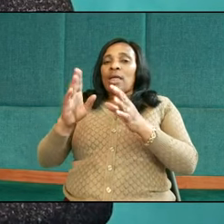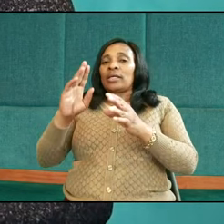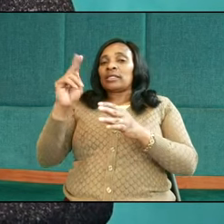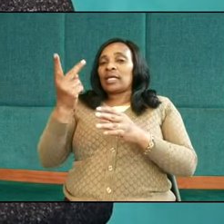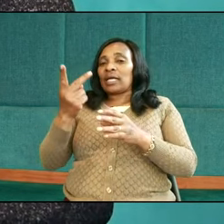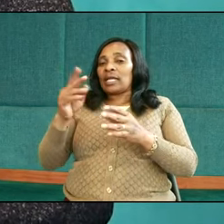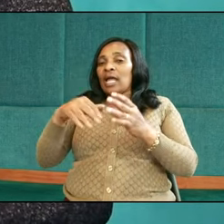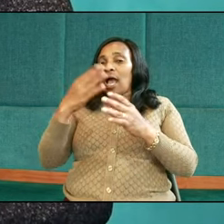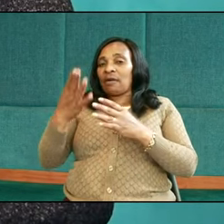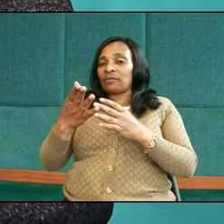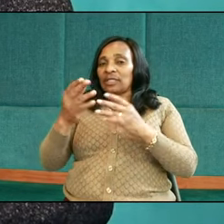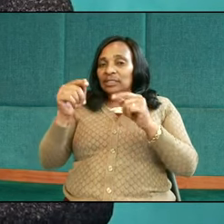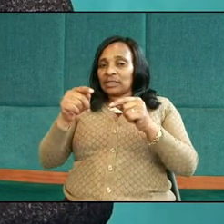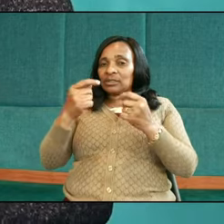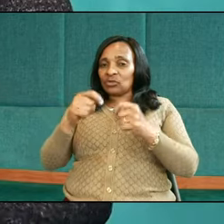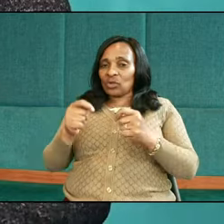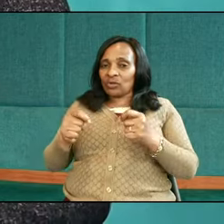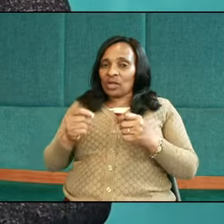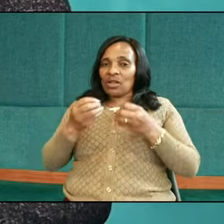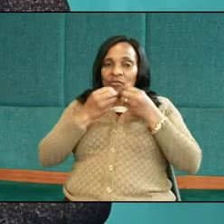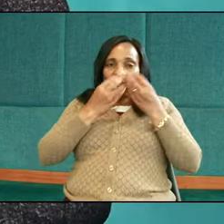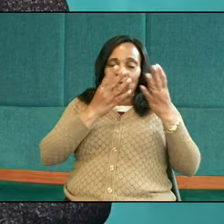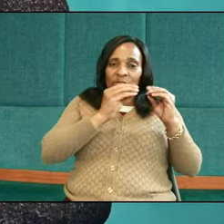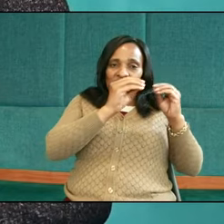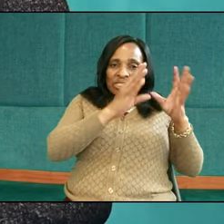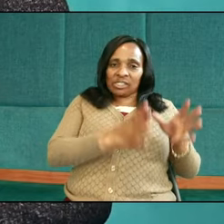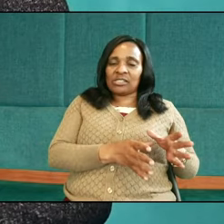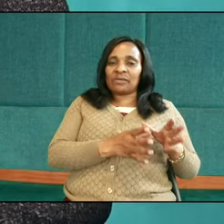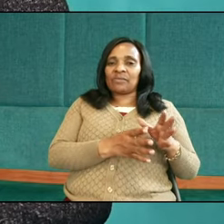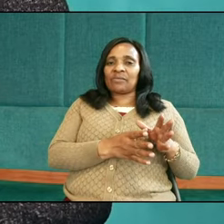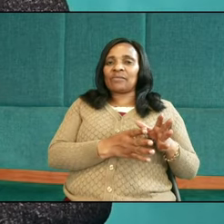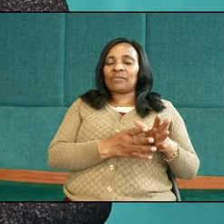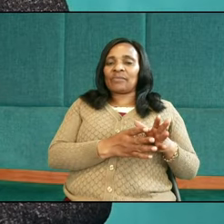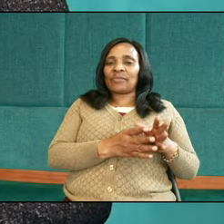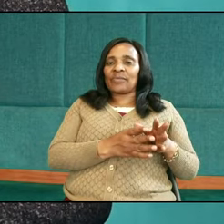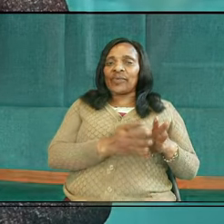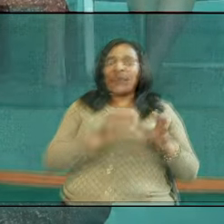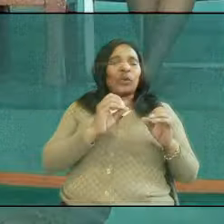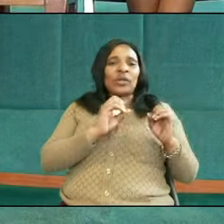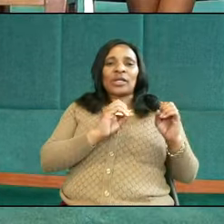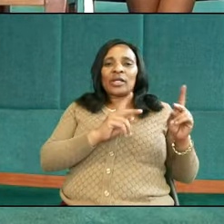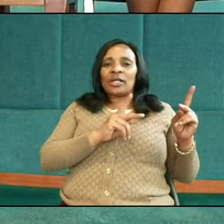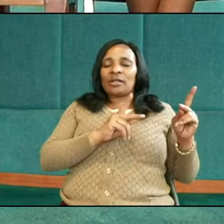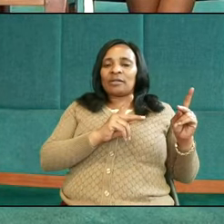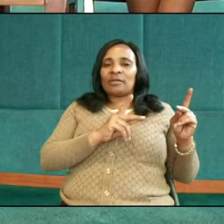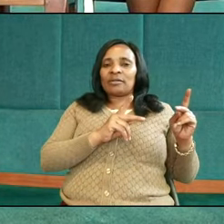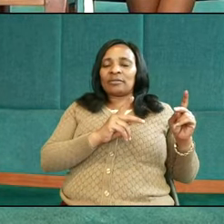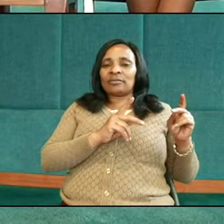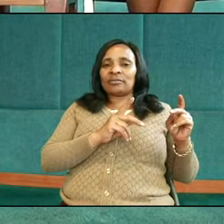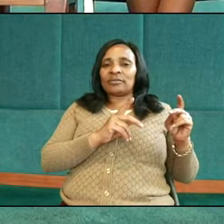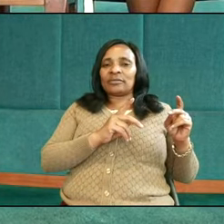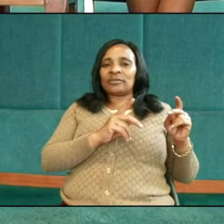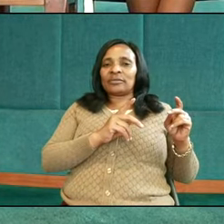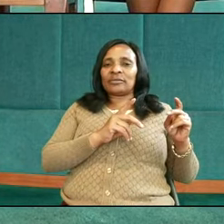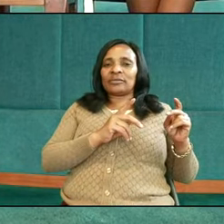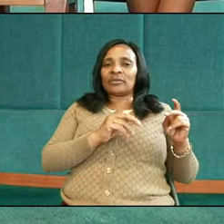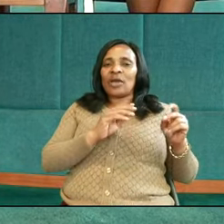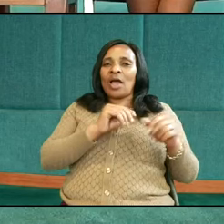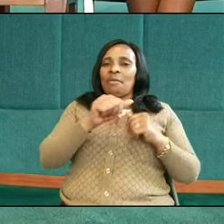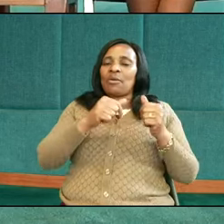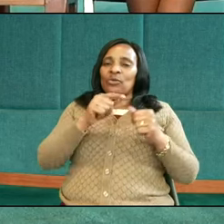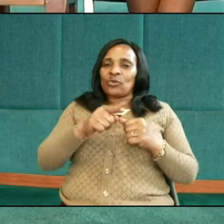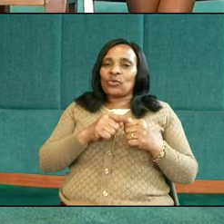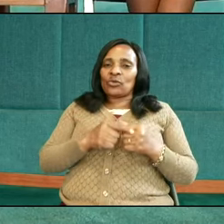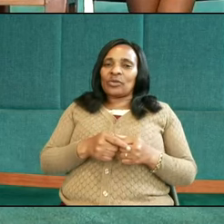maybe after the test, I would inform the teacher. Mm. Okay, inform the teacher, that's a good one. That's a good. What about you,